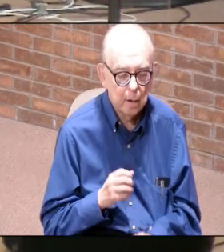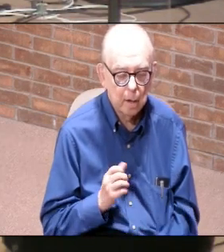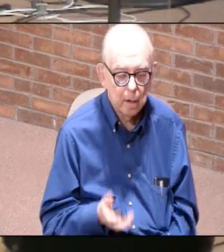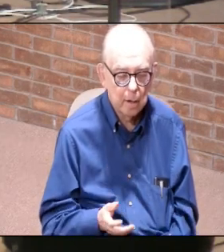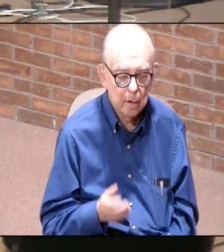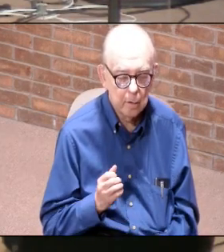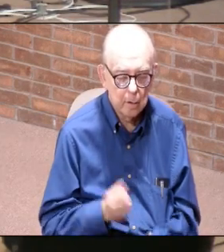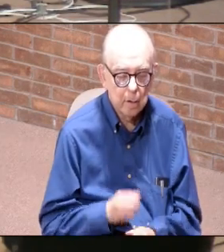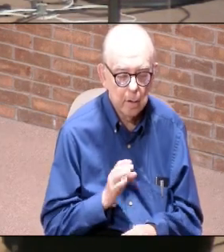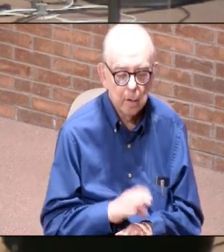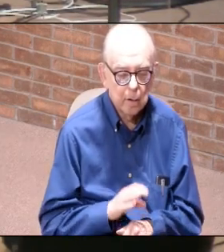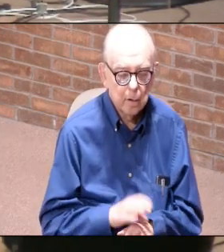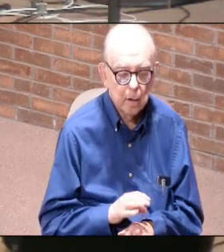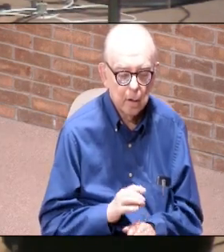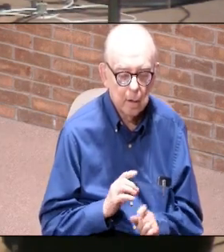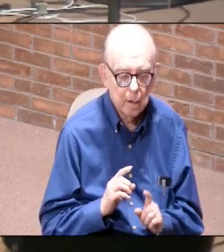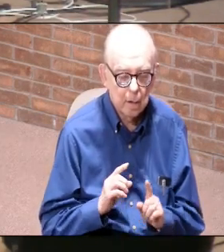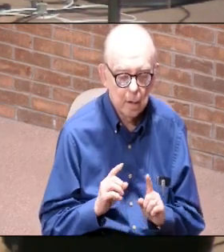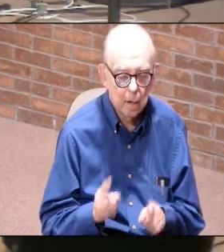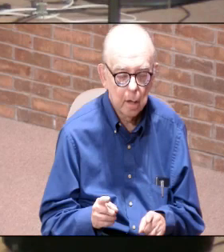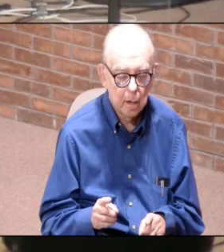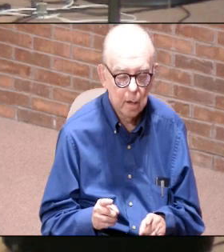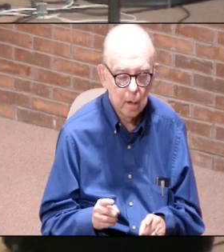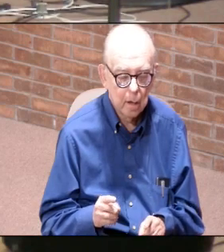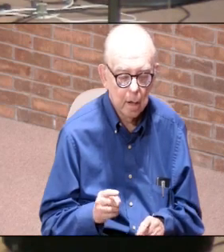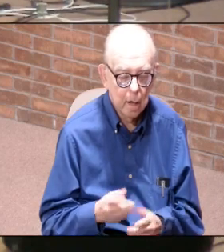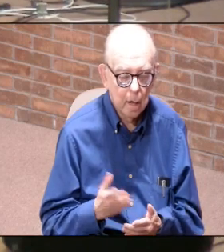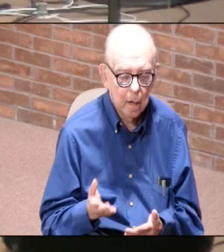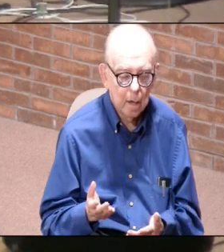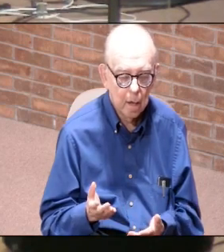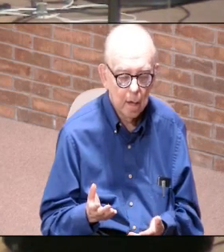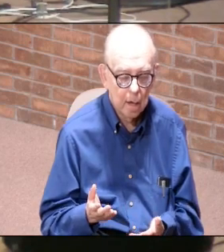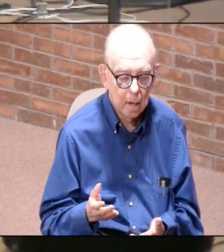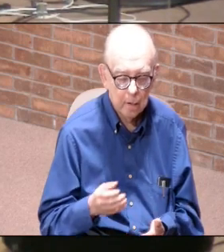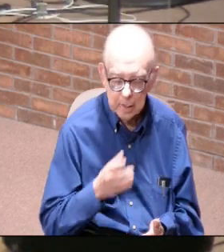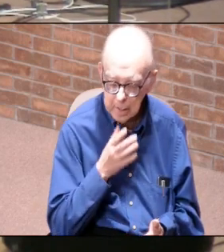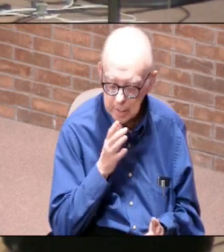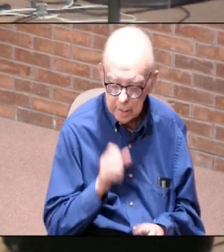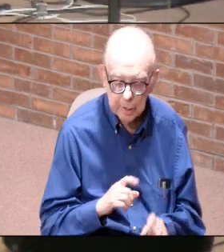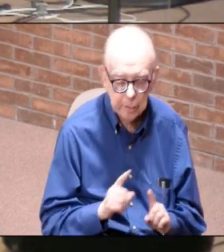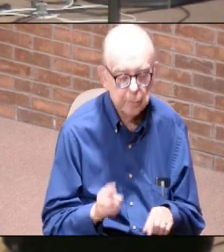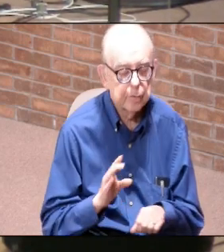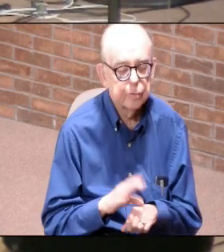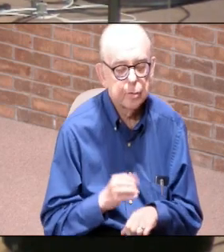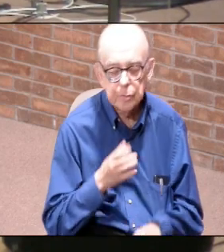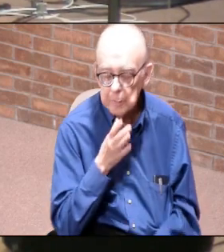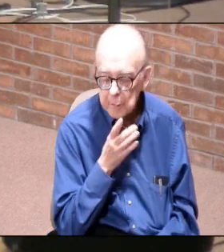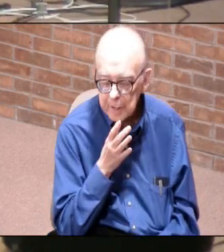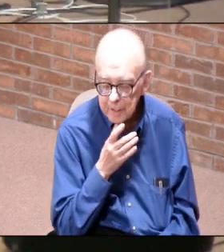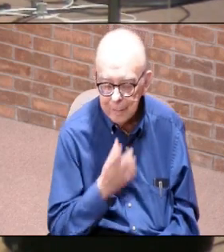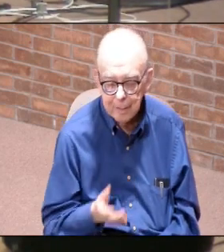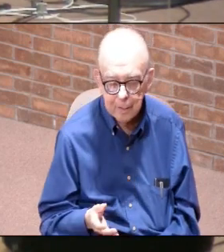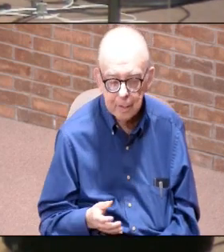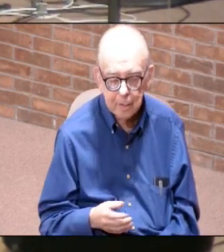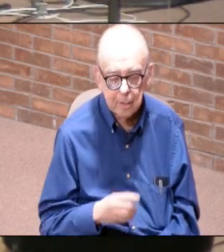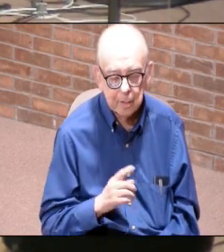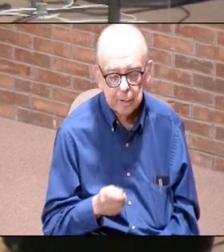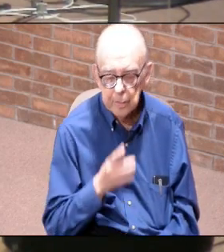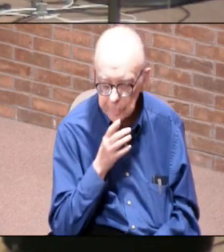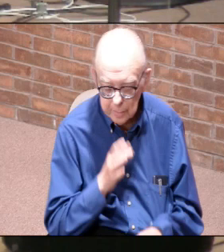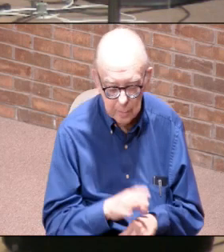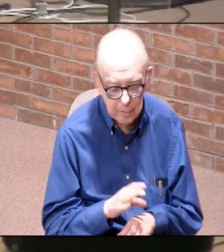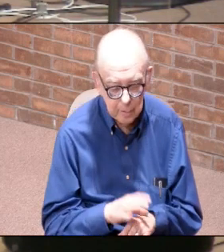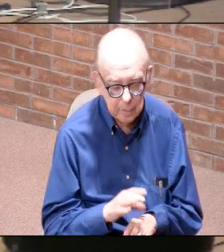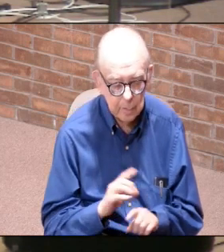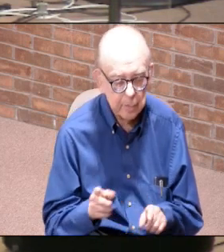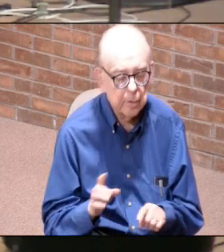Three years of age. Every church she goes by, she says, Mommy, can we go to this church? Can we go to this church? Can